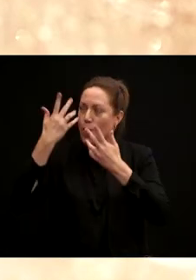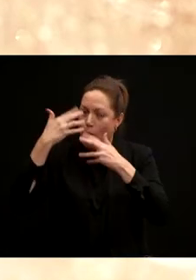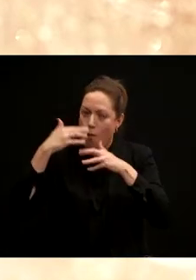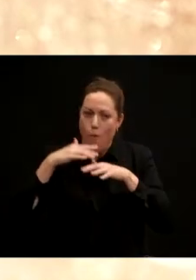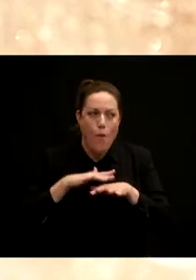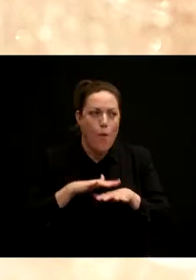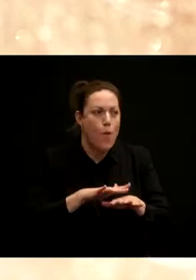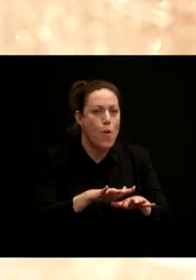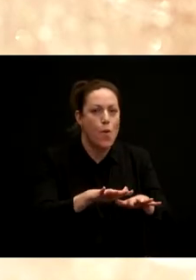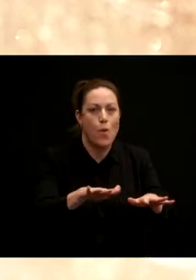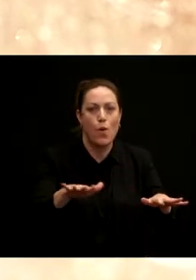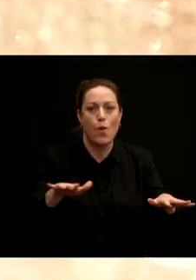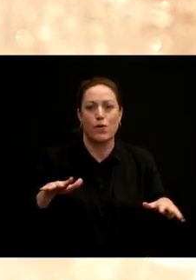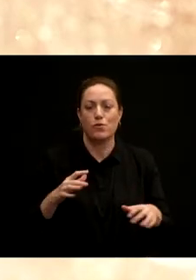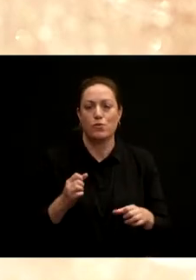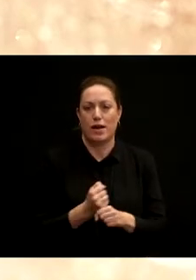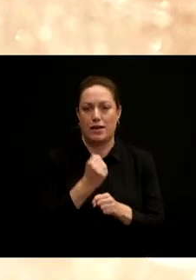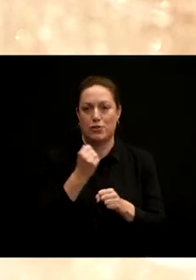creation.